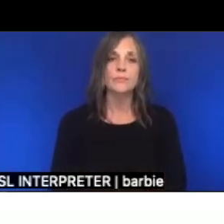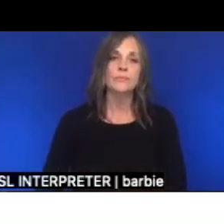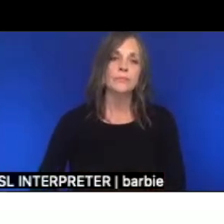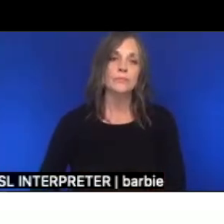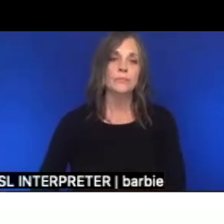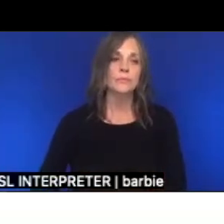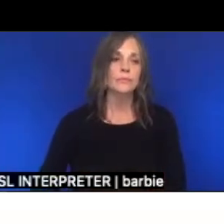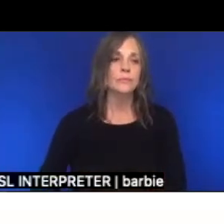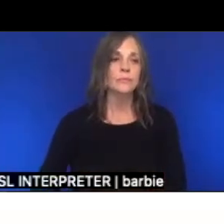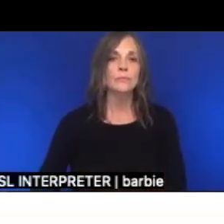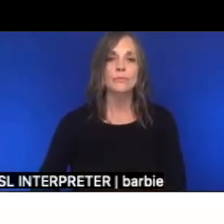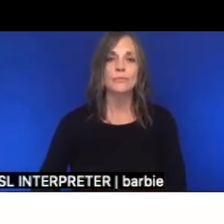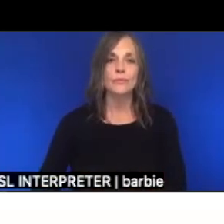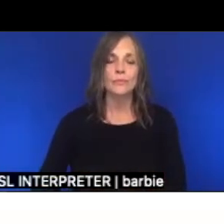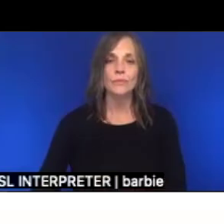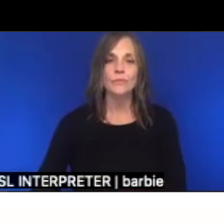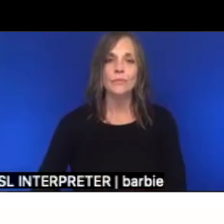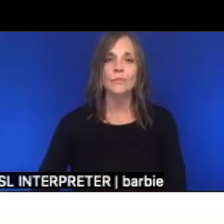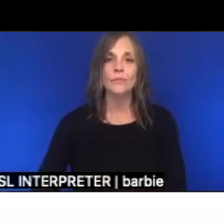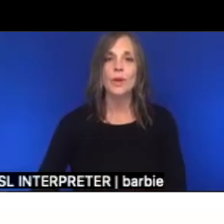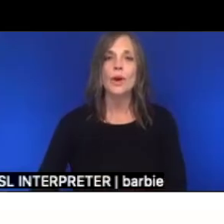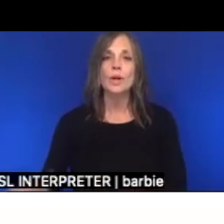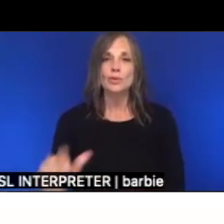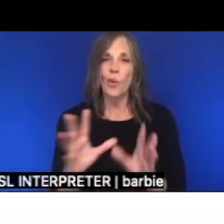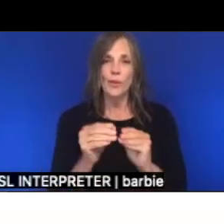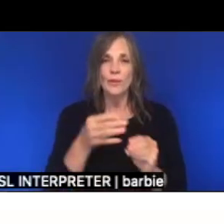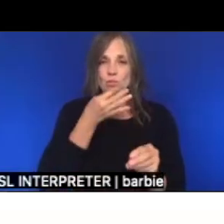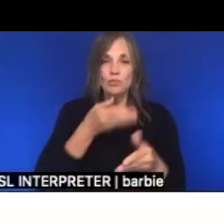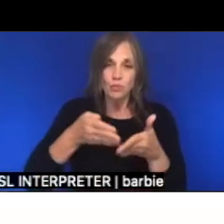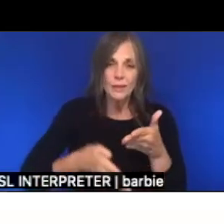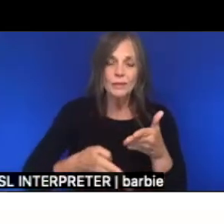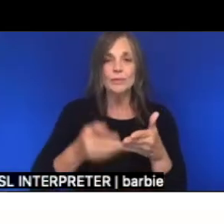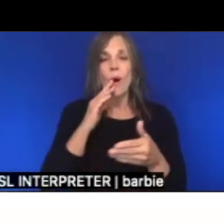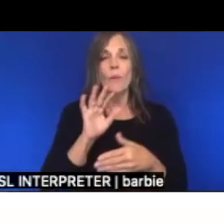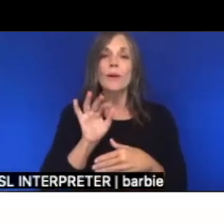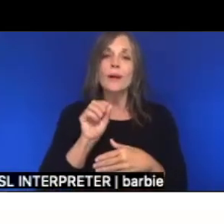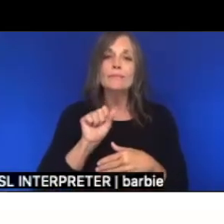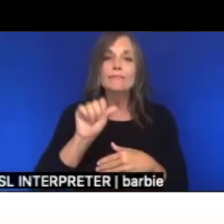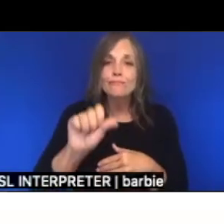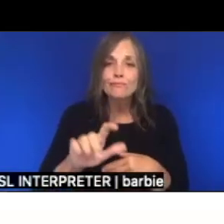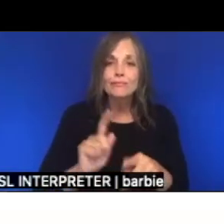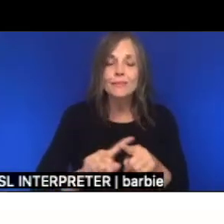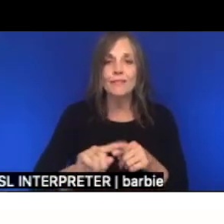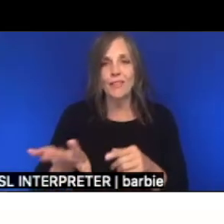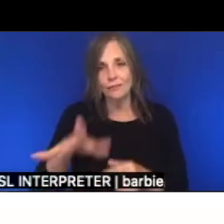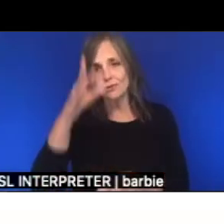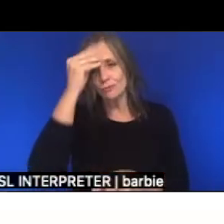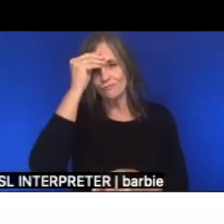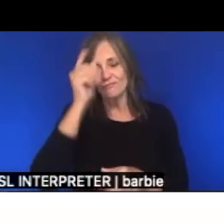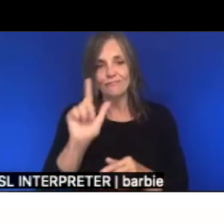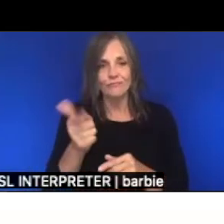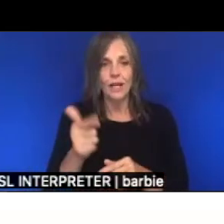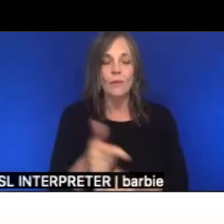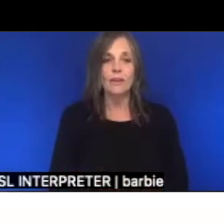the end of this session, and I would like to give you some takeaways. Um, for me, sign language